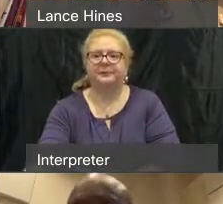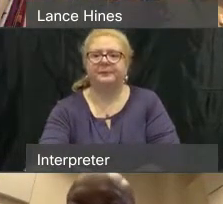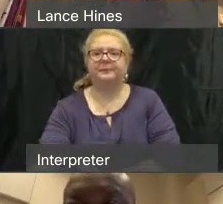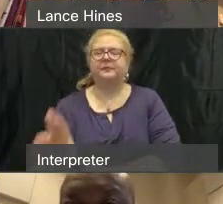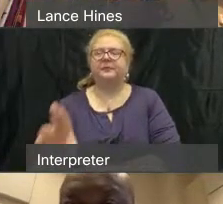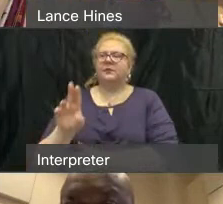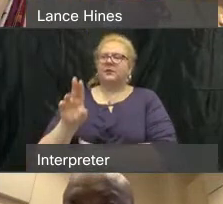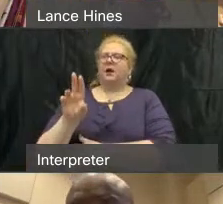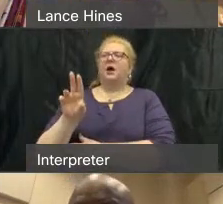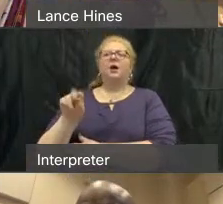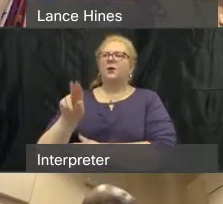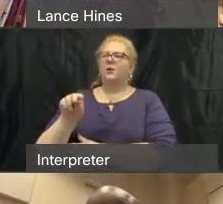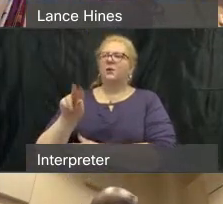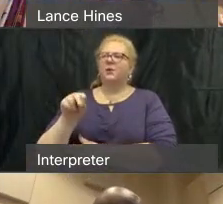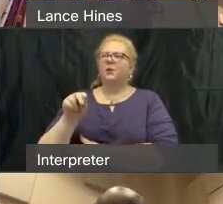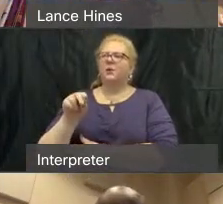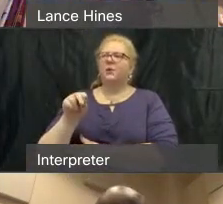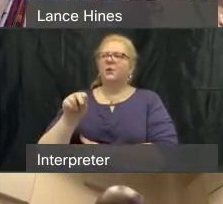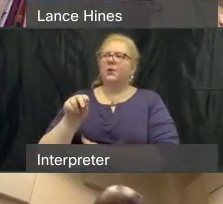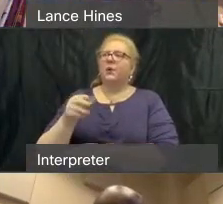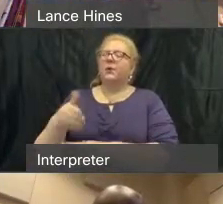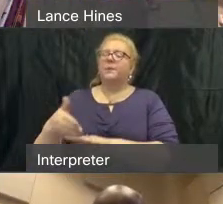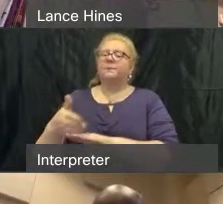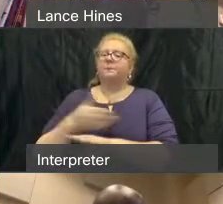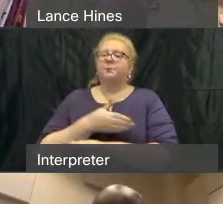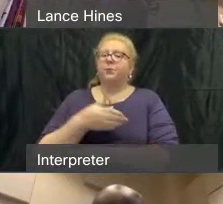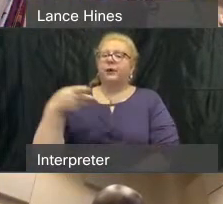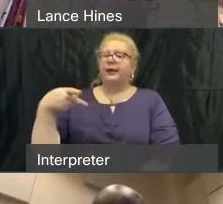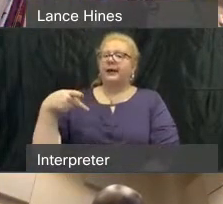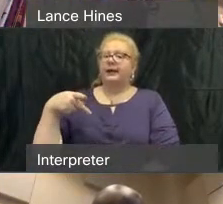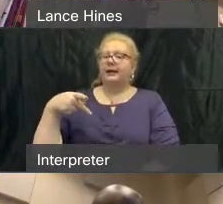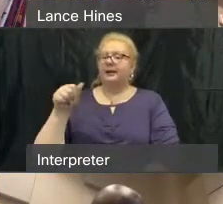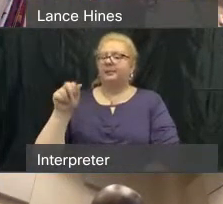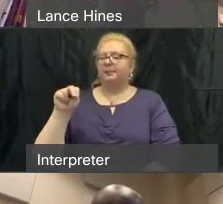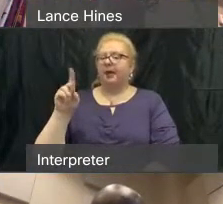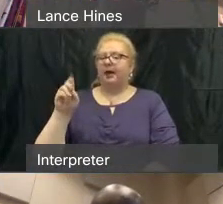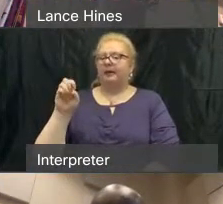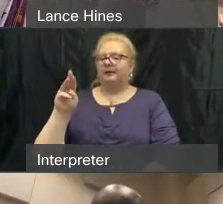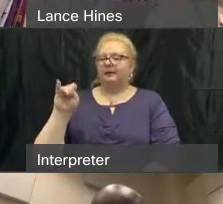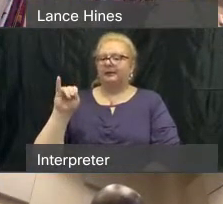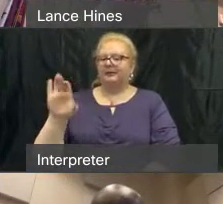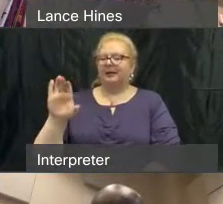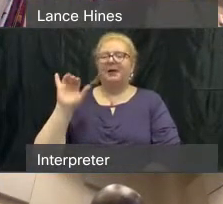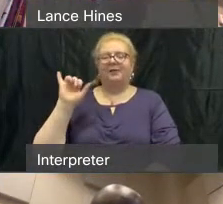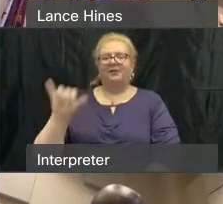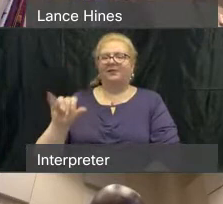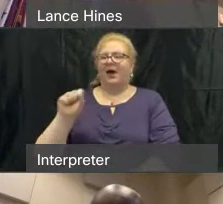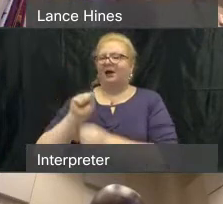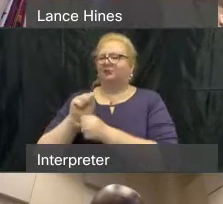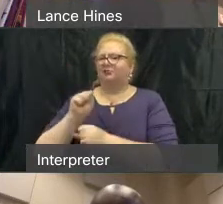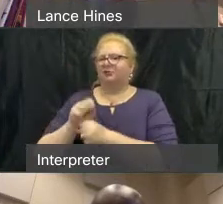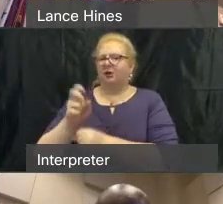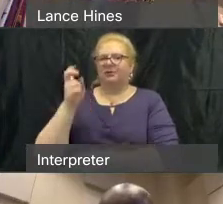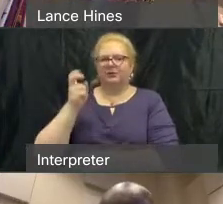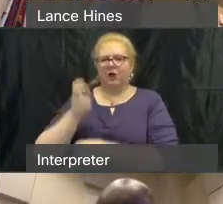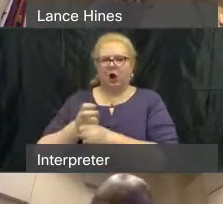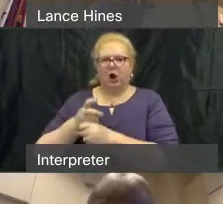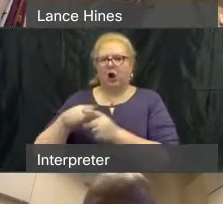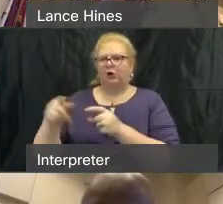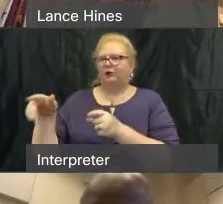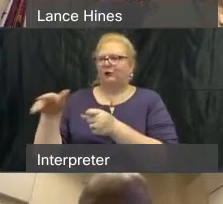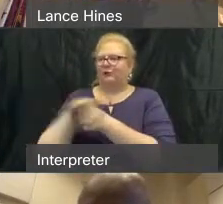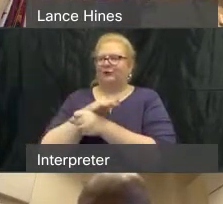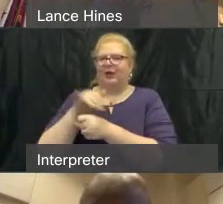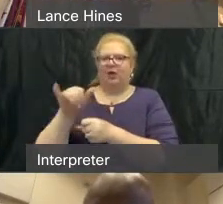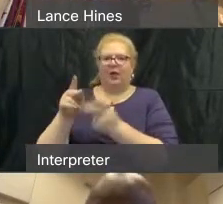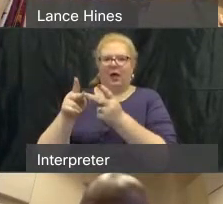That's even pre-pandemic. That's just a tough job to fill. It's even tougher